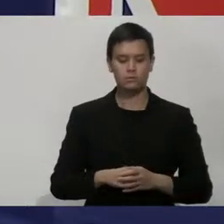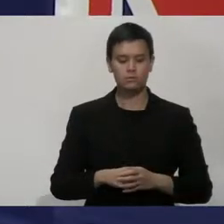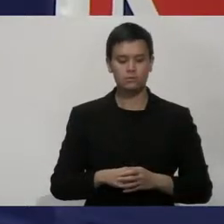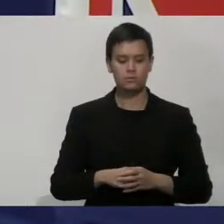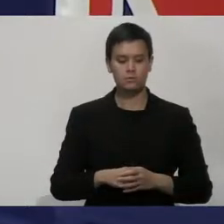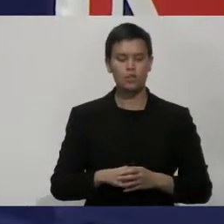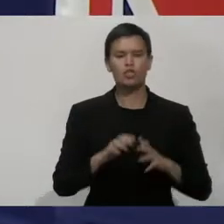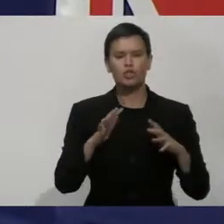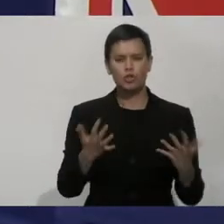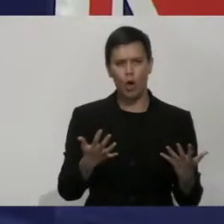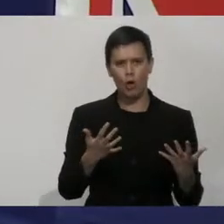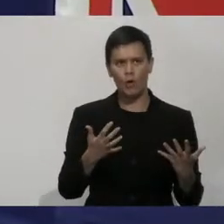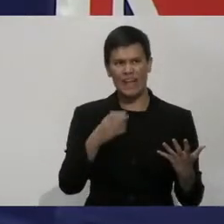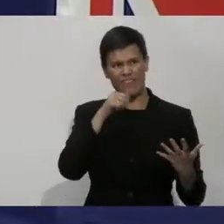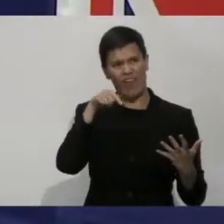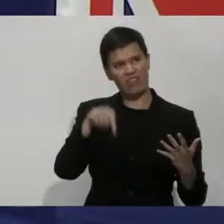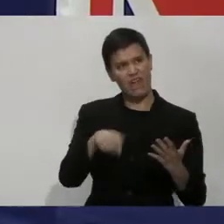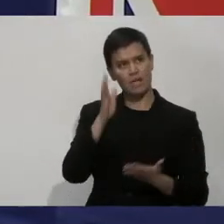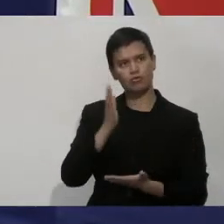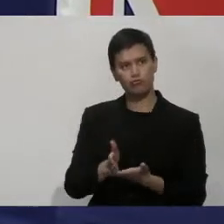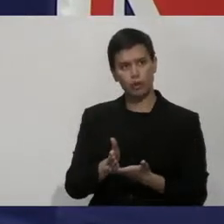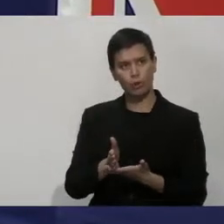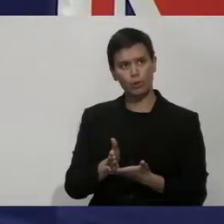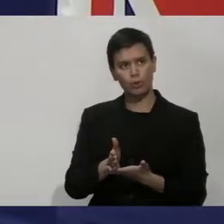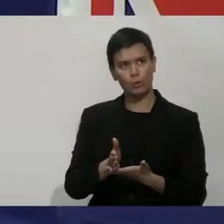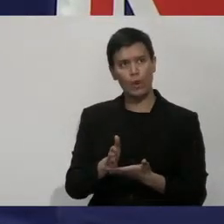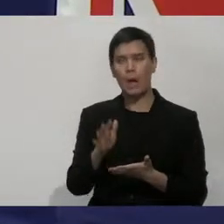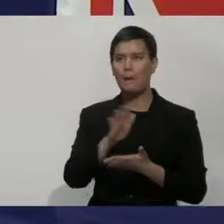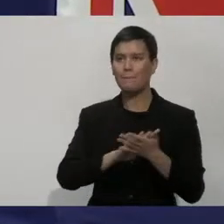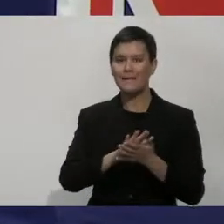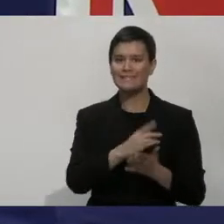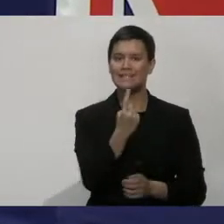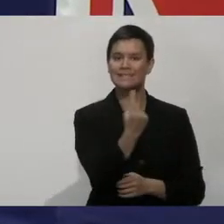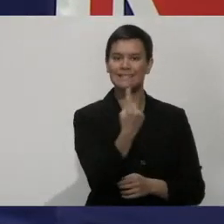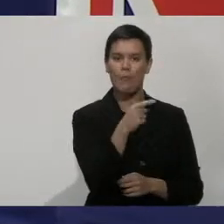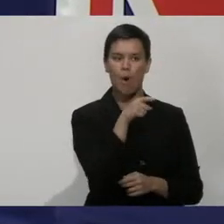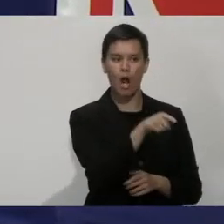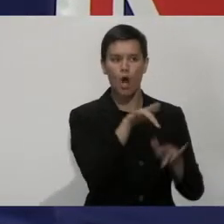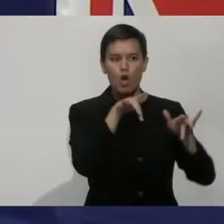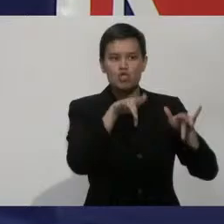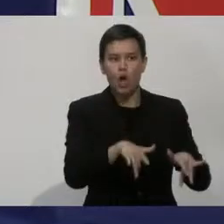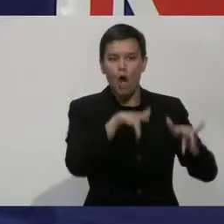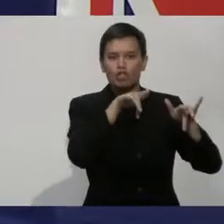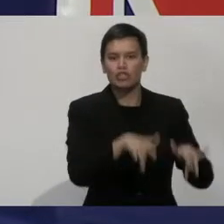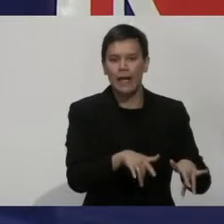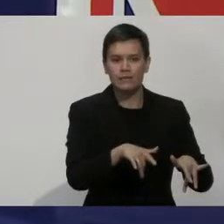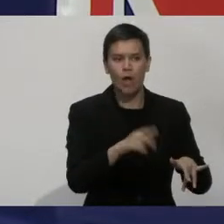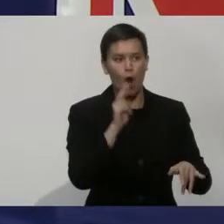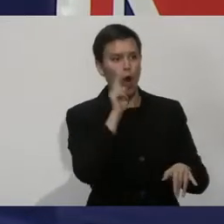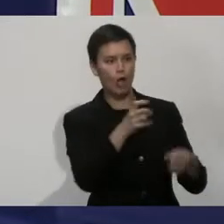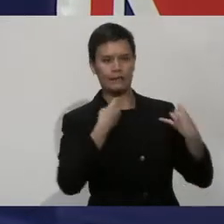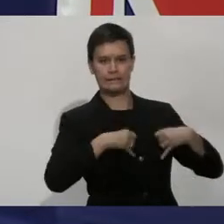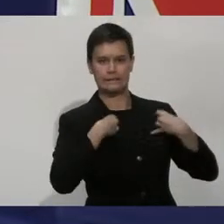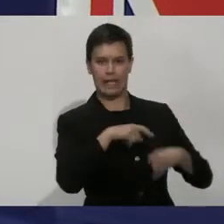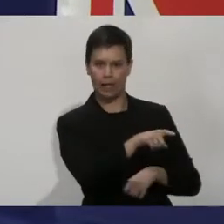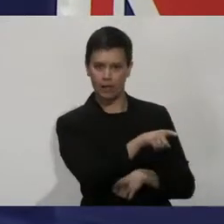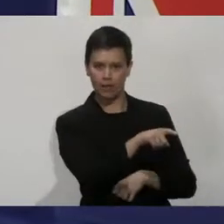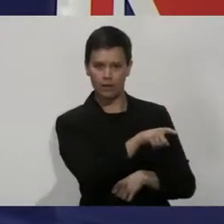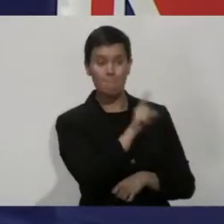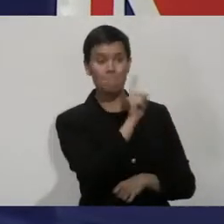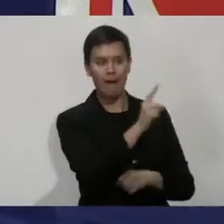cluster who've been tested really early and possibly, too early to have a viral load that's detectable? Would you recommend they get tested a second